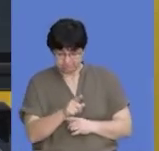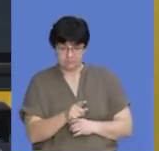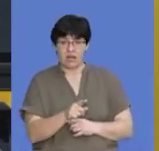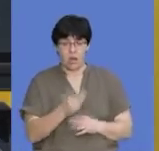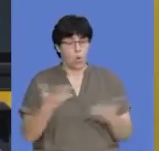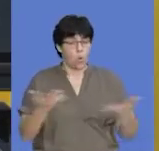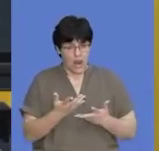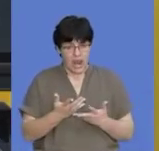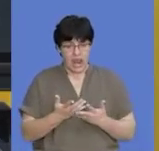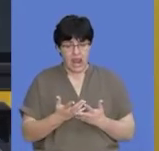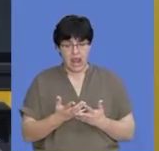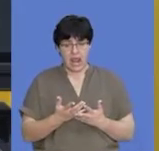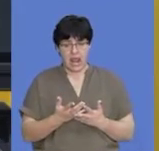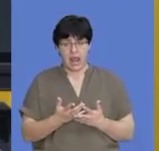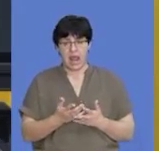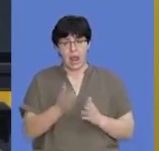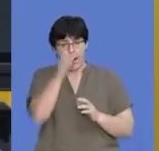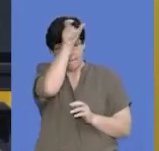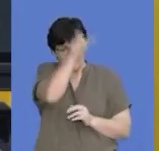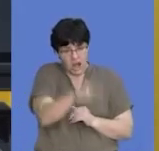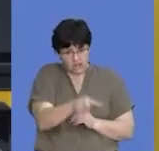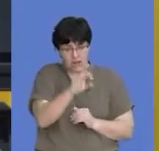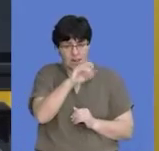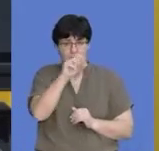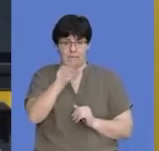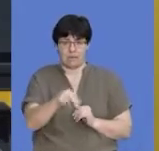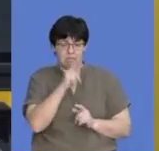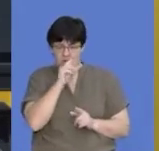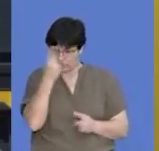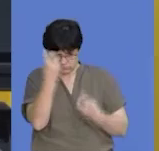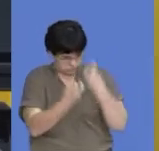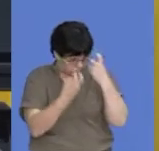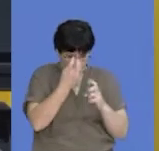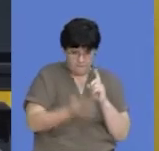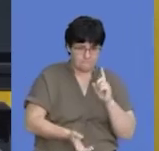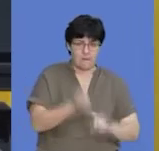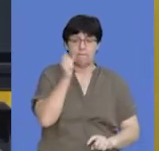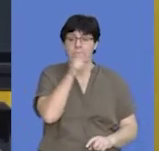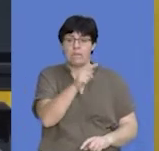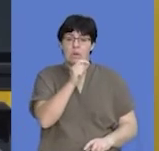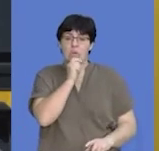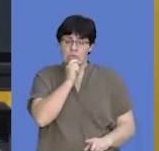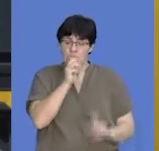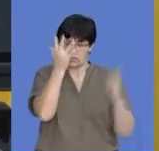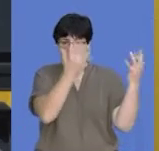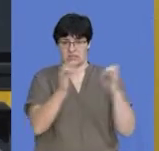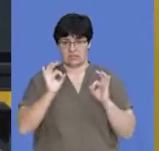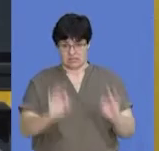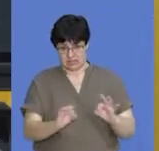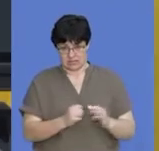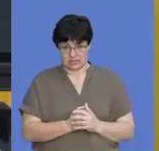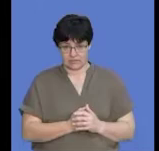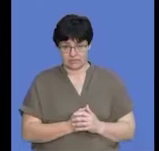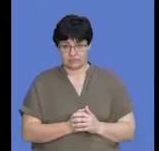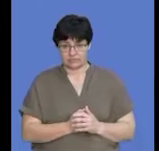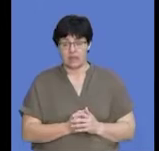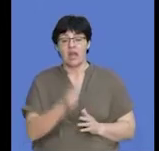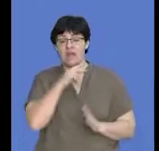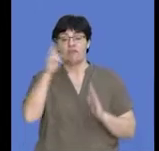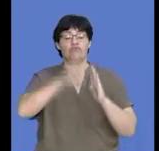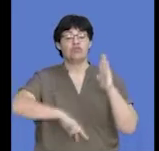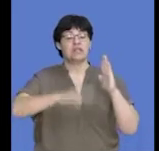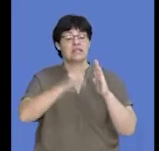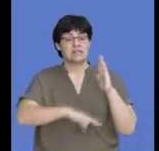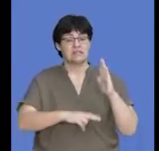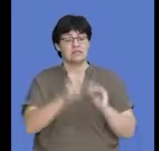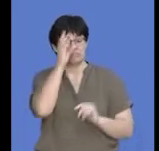in the marginal areas of your map. You've got to find them on your map and use them in this calculation. And when you're reading,